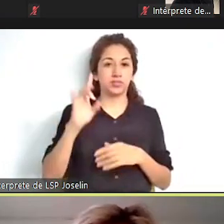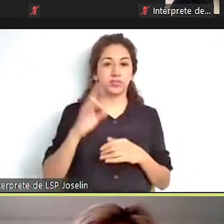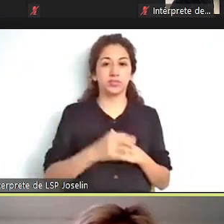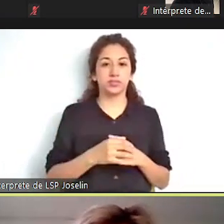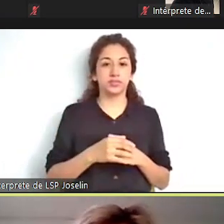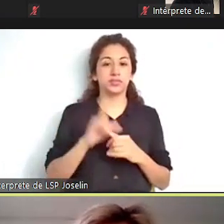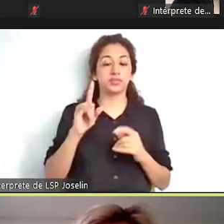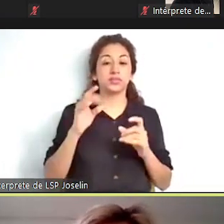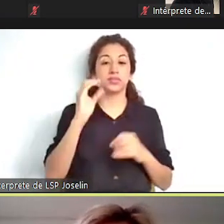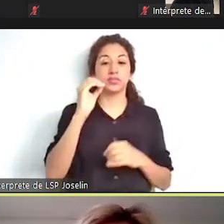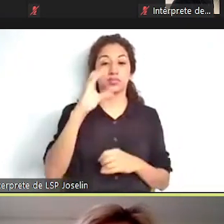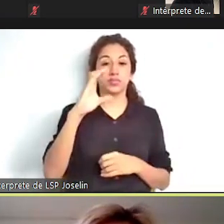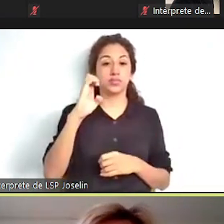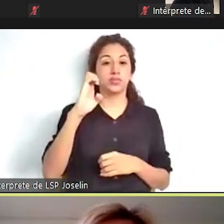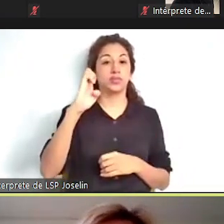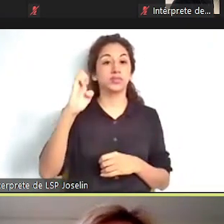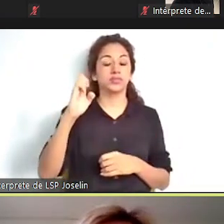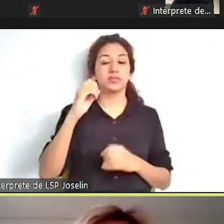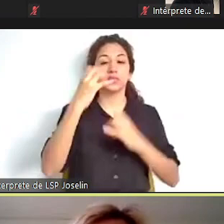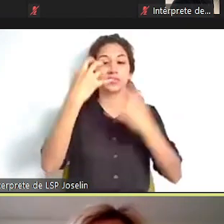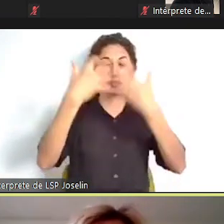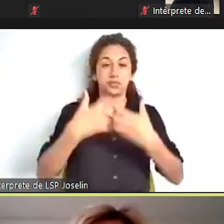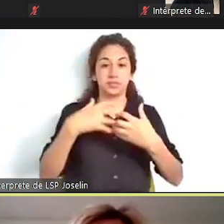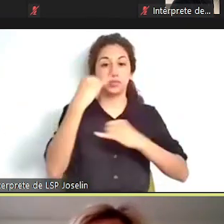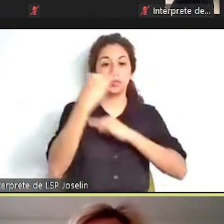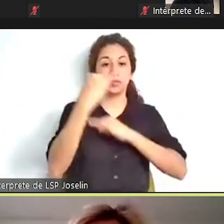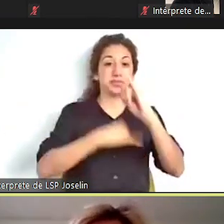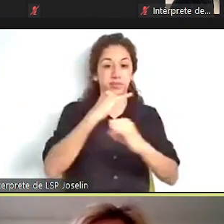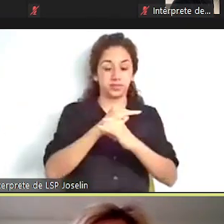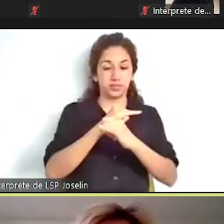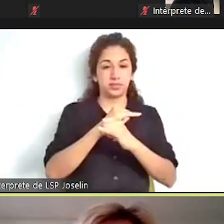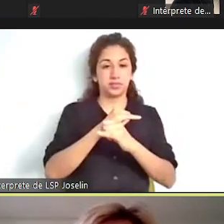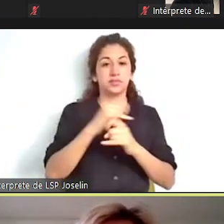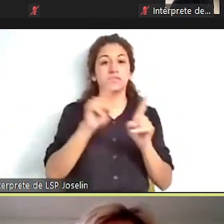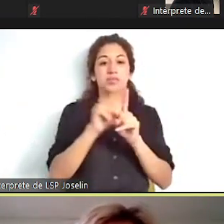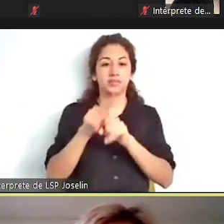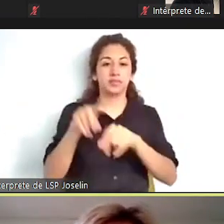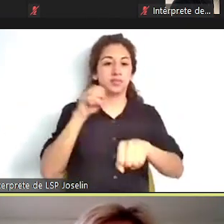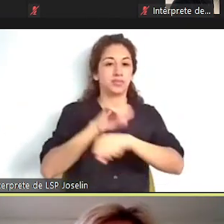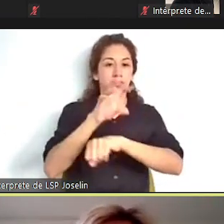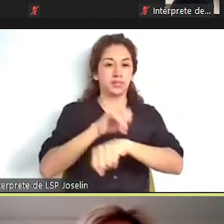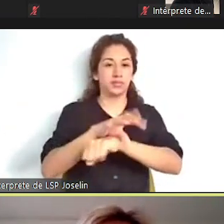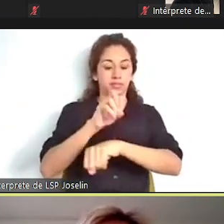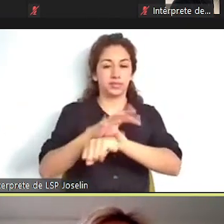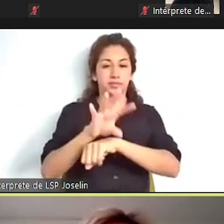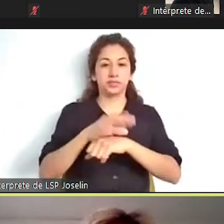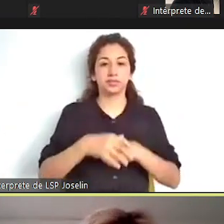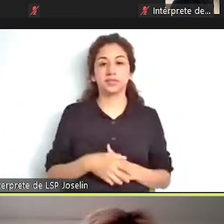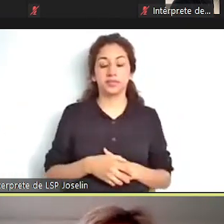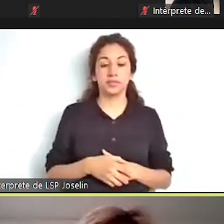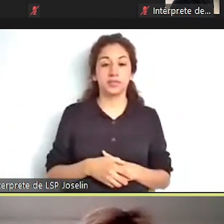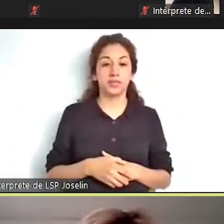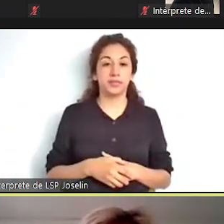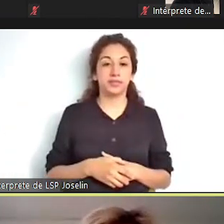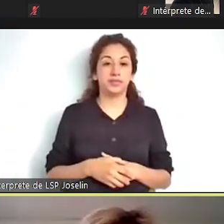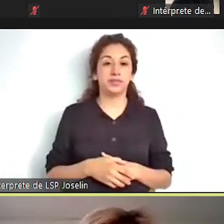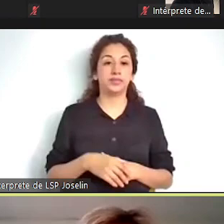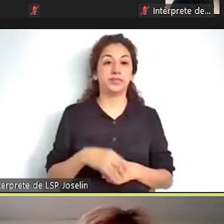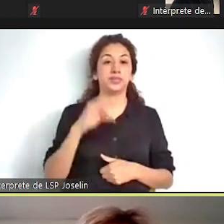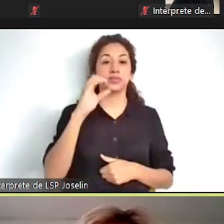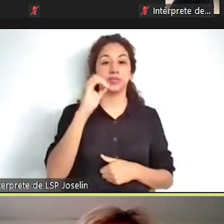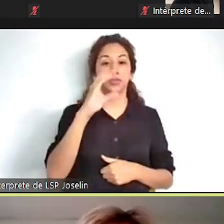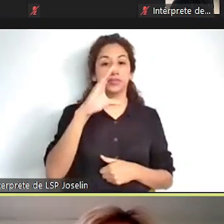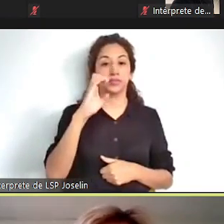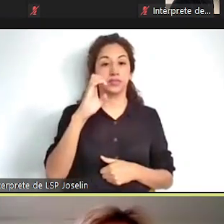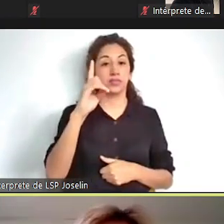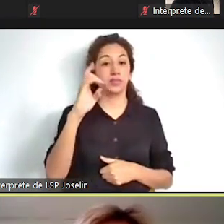doing on the oecd and to the different recommendations of the due diligence lines and from